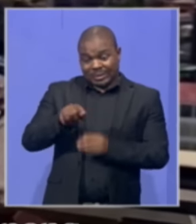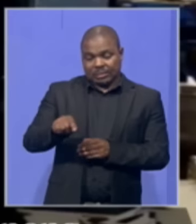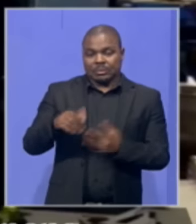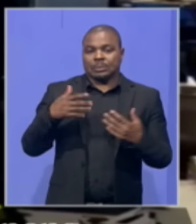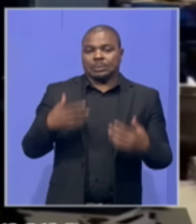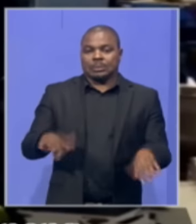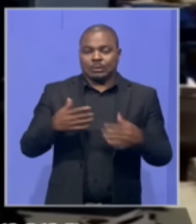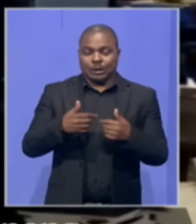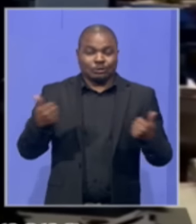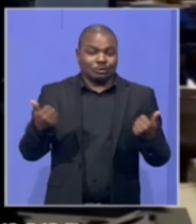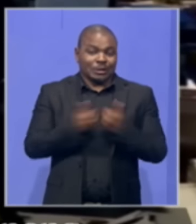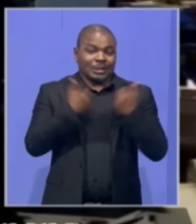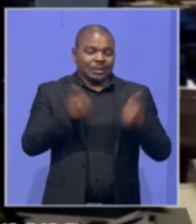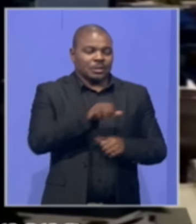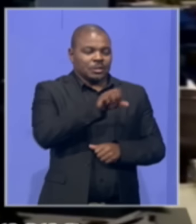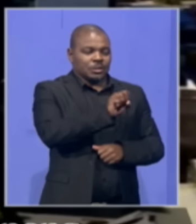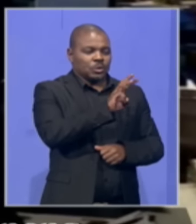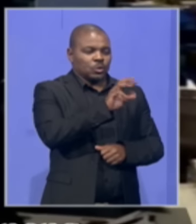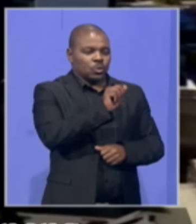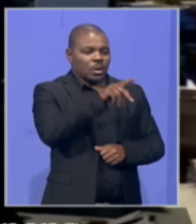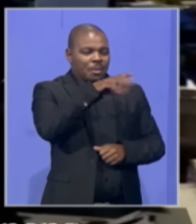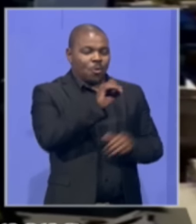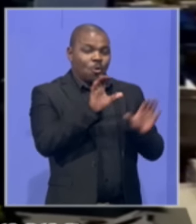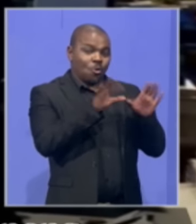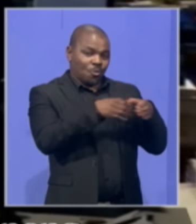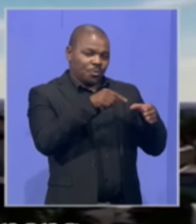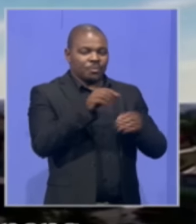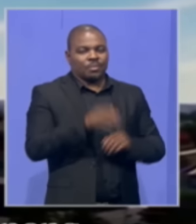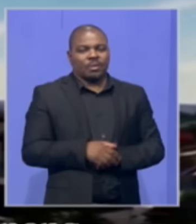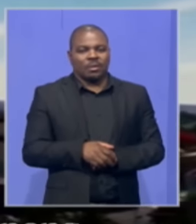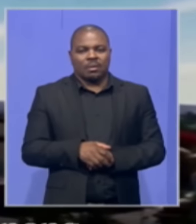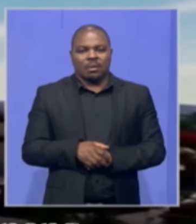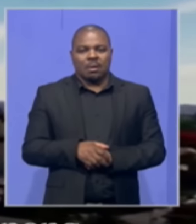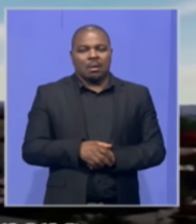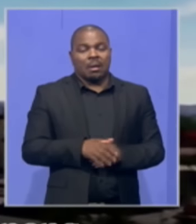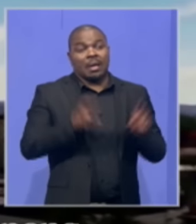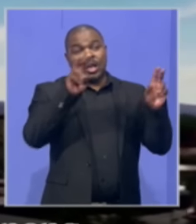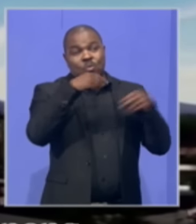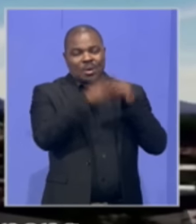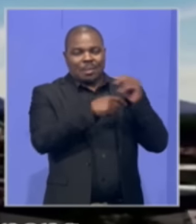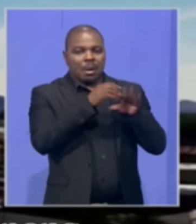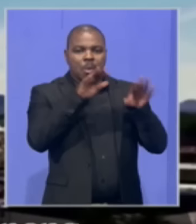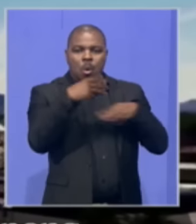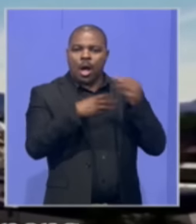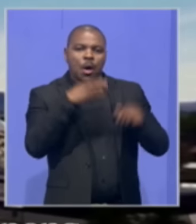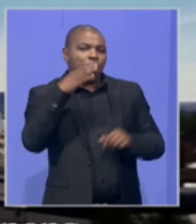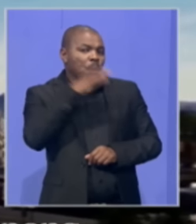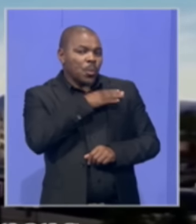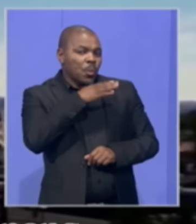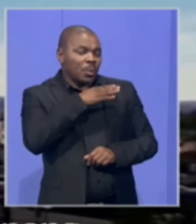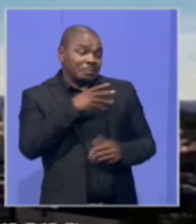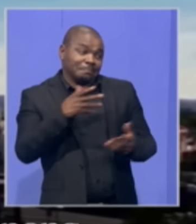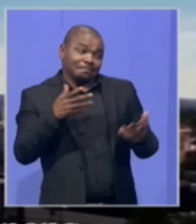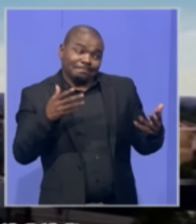mo lekokong le le busang la swapo. The question of unemployment, people are not